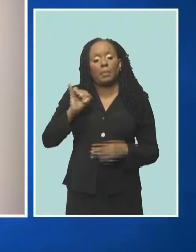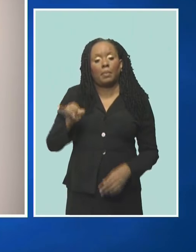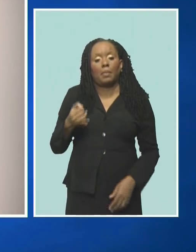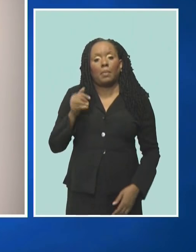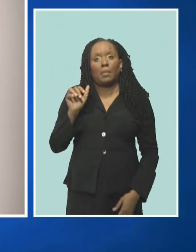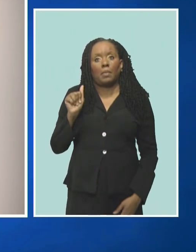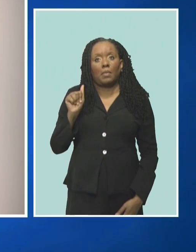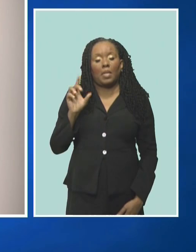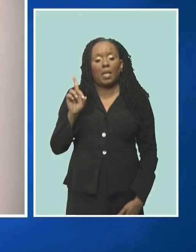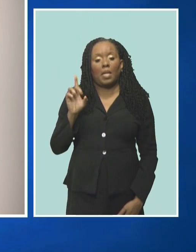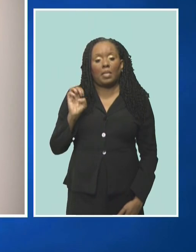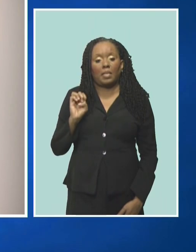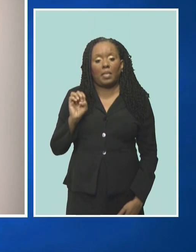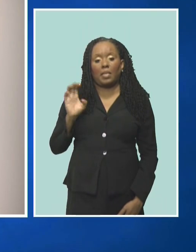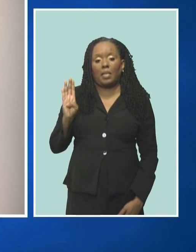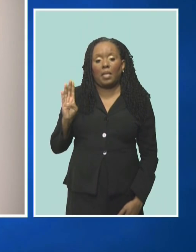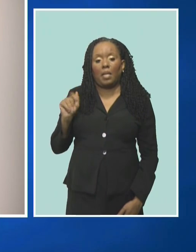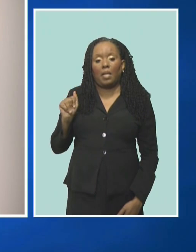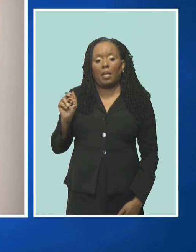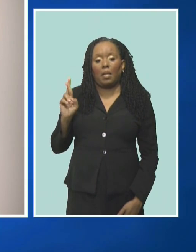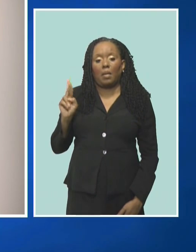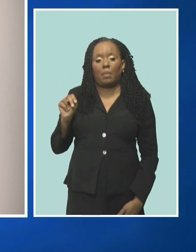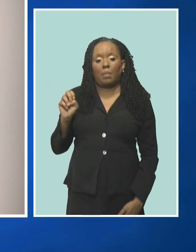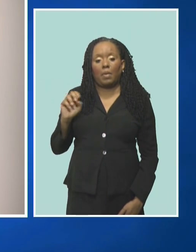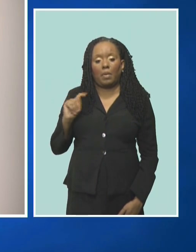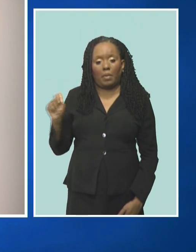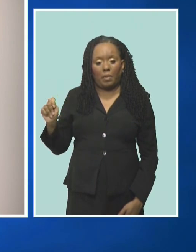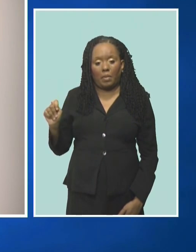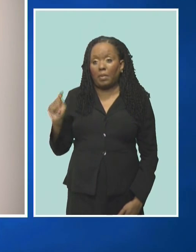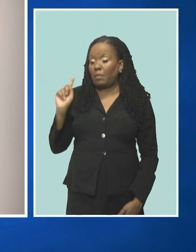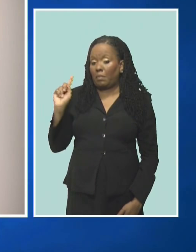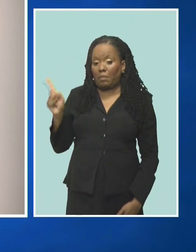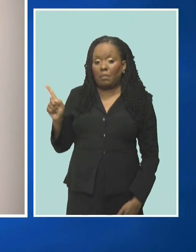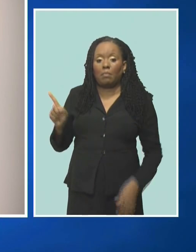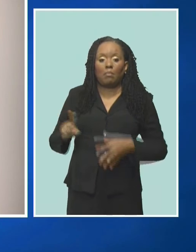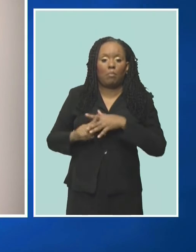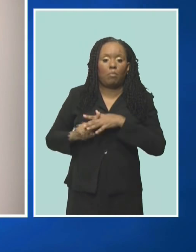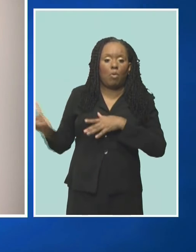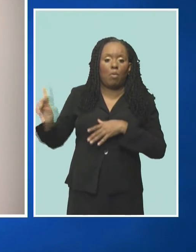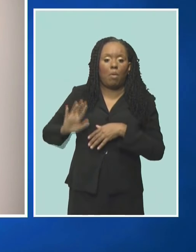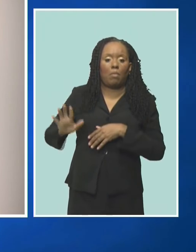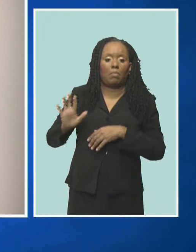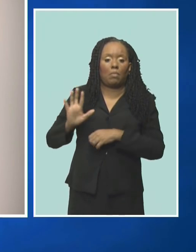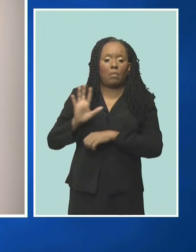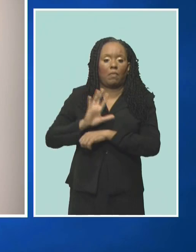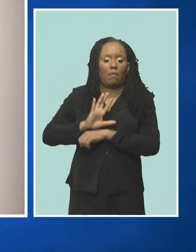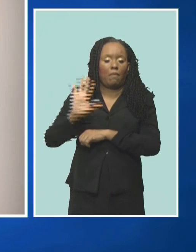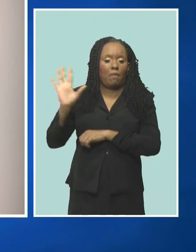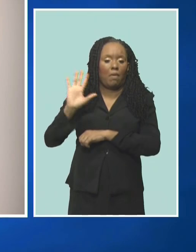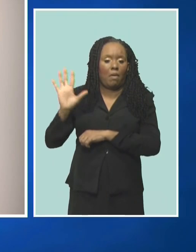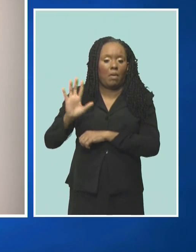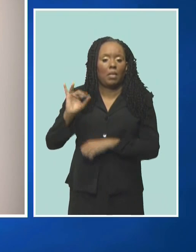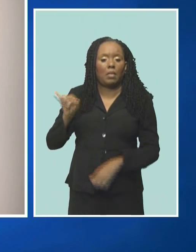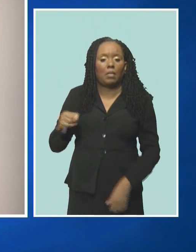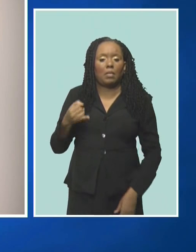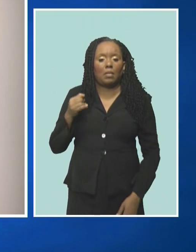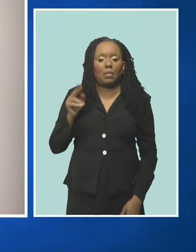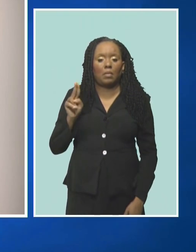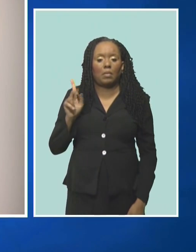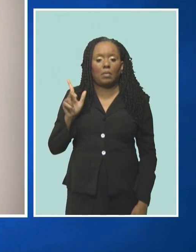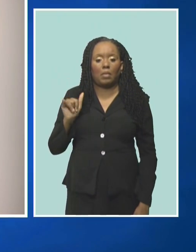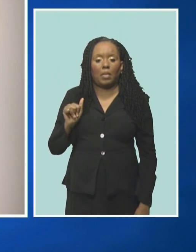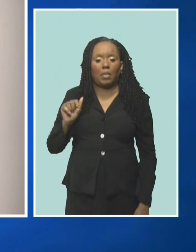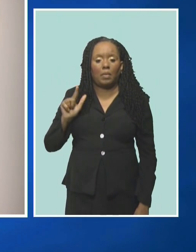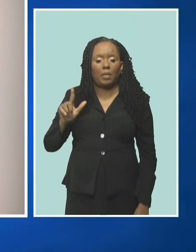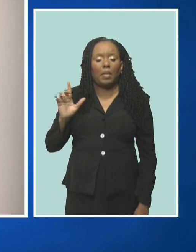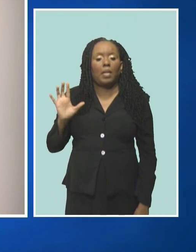Jade Barnett of Parish Land Christchurch. Police say Barnett, who escaped about 5 p.m. on July 29th, is about